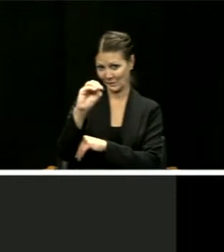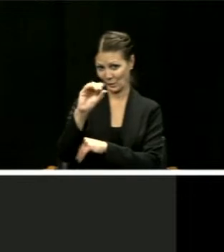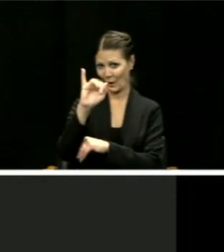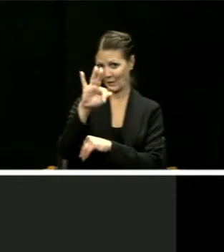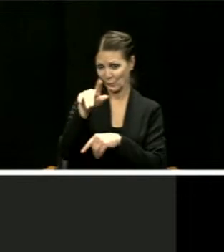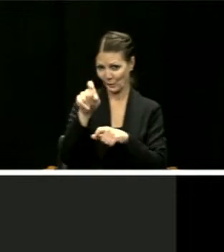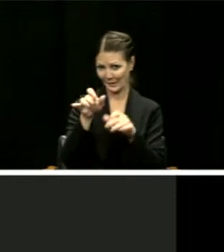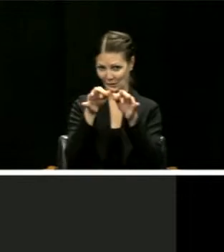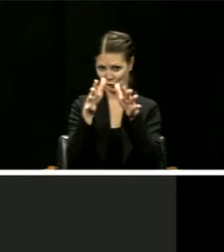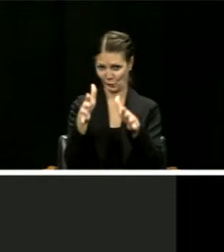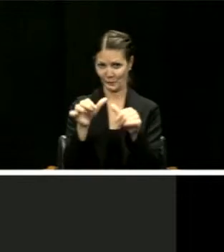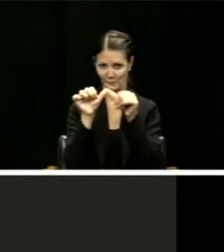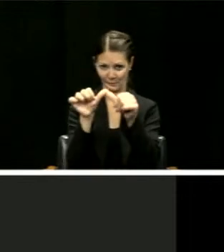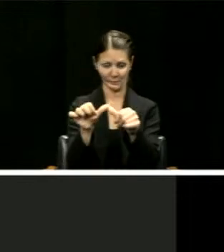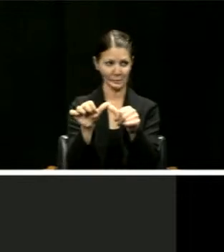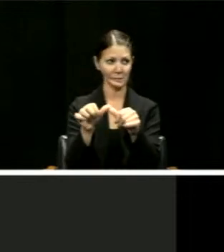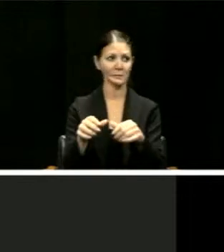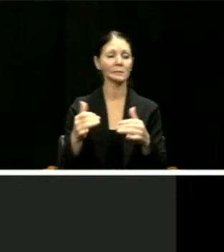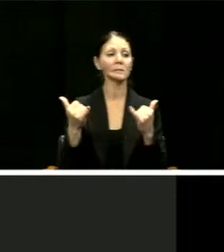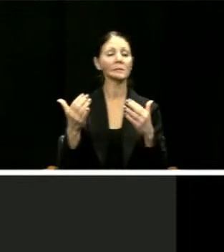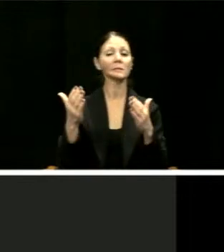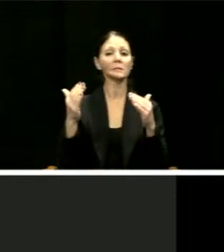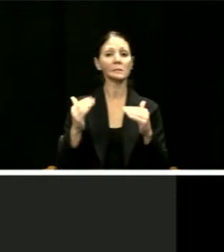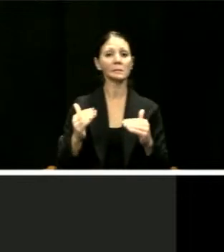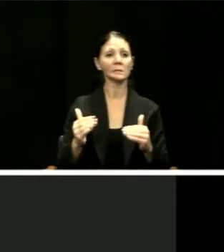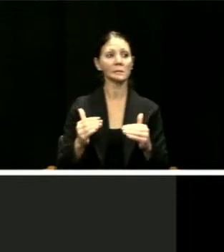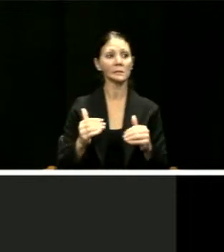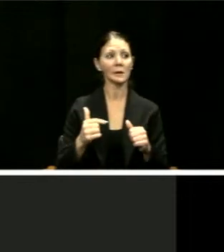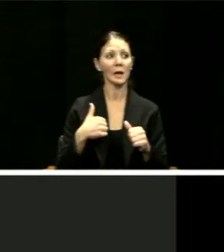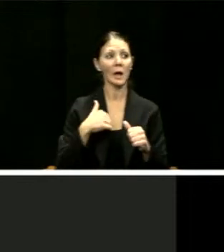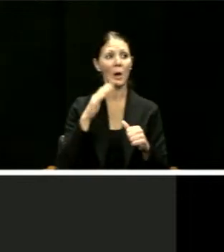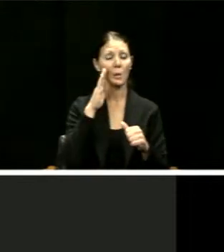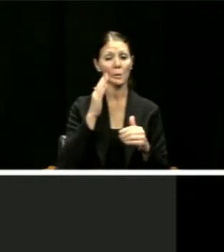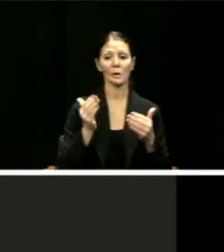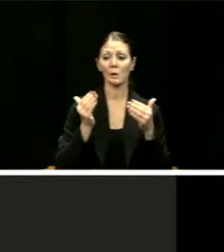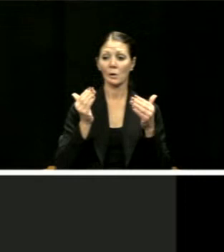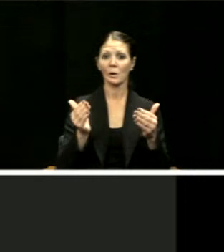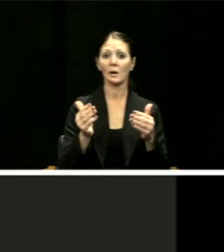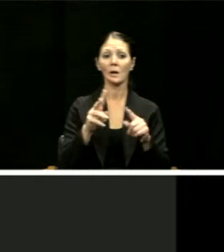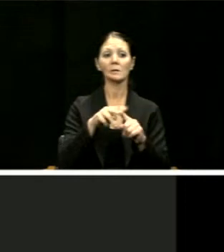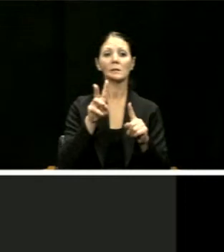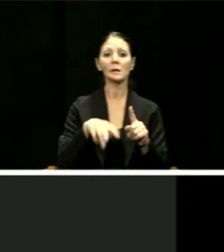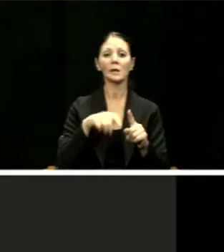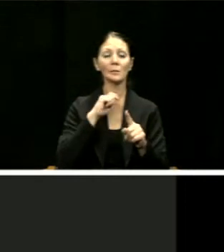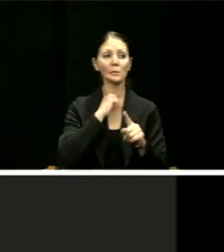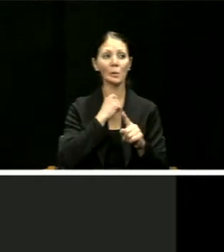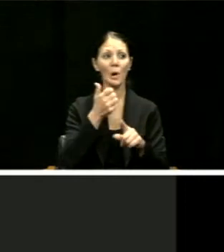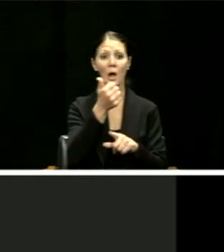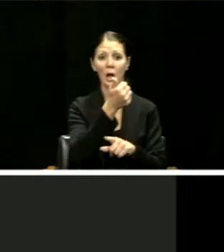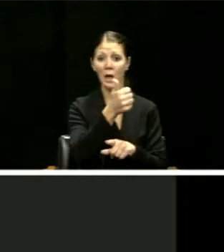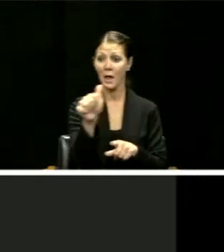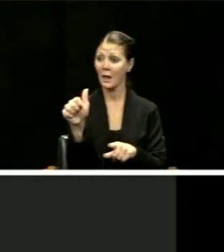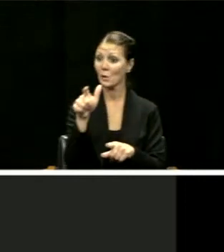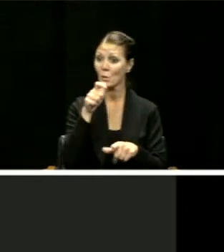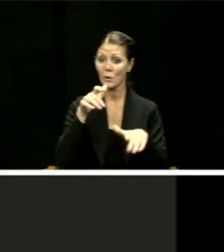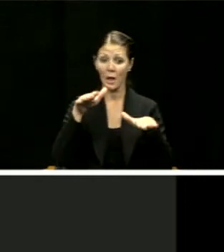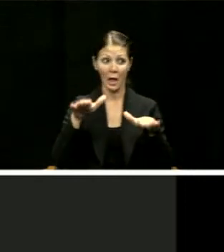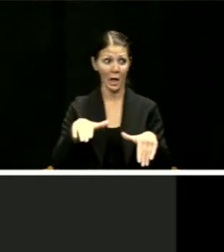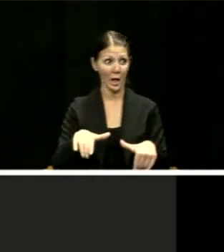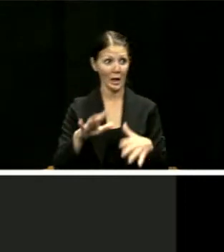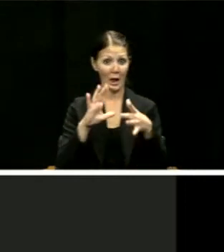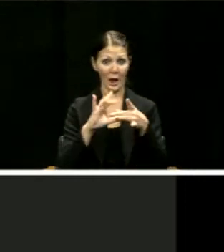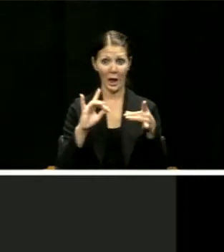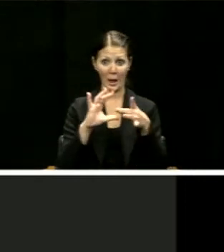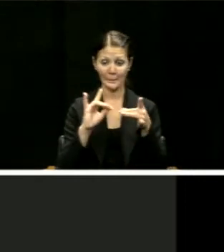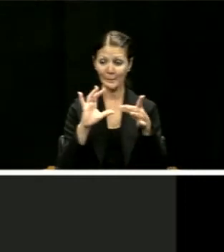I am also going to go ahead now and unmute all of the lines. Anyone who has not spoken, who has not made a comment